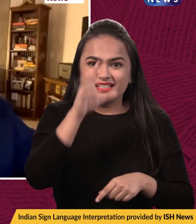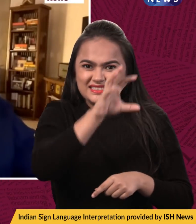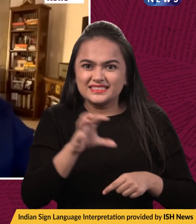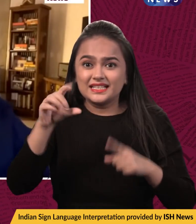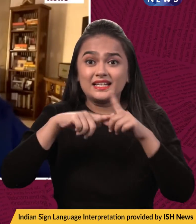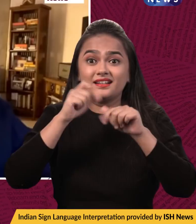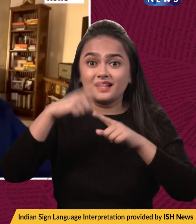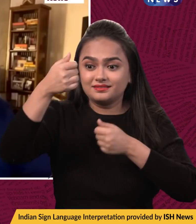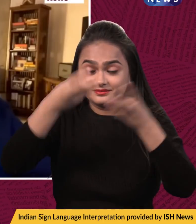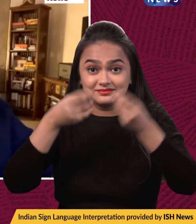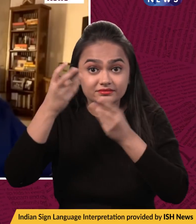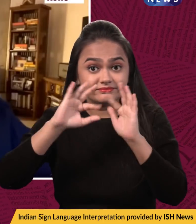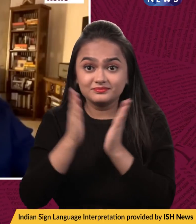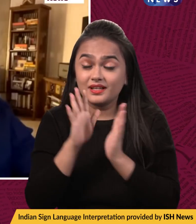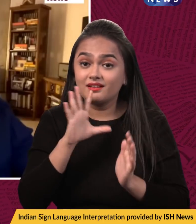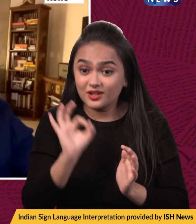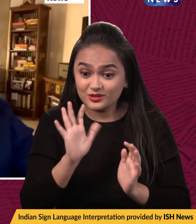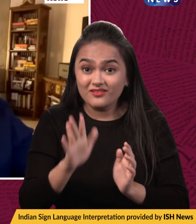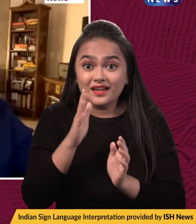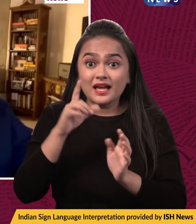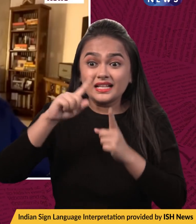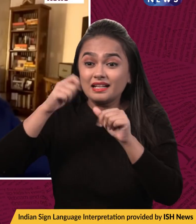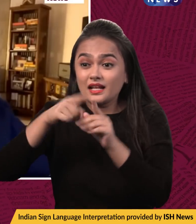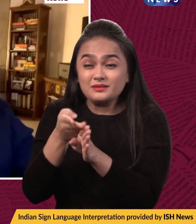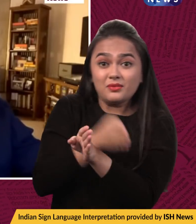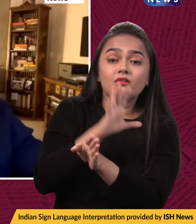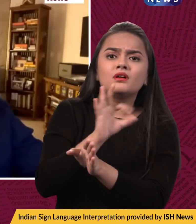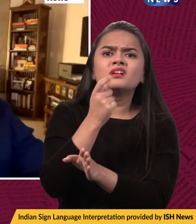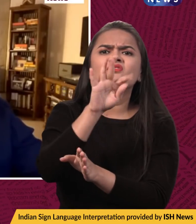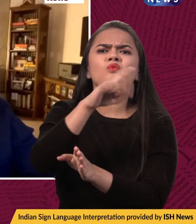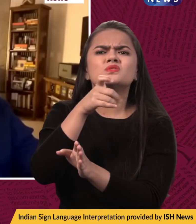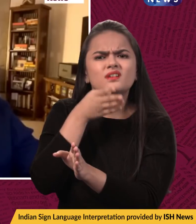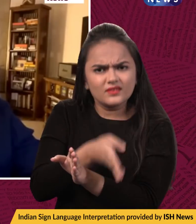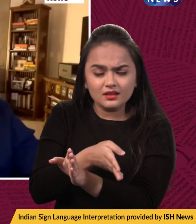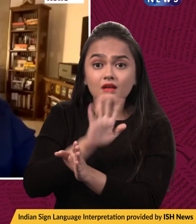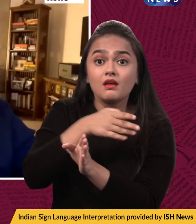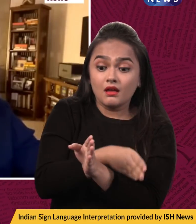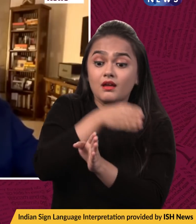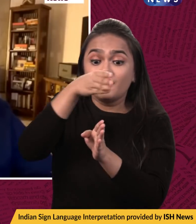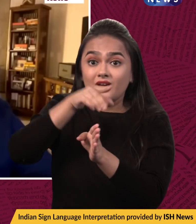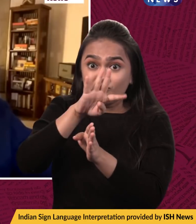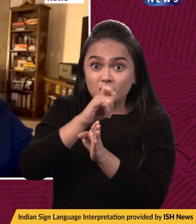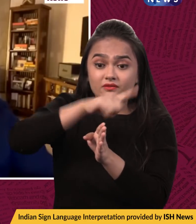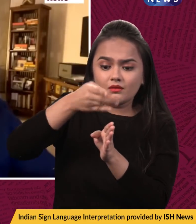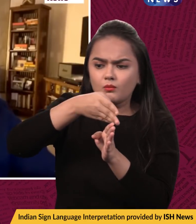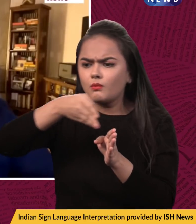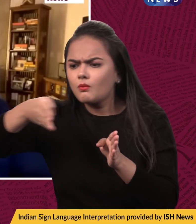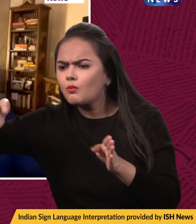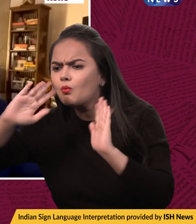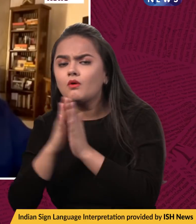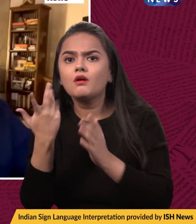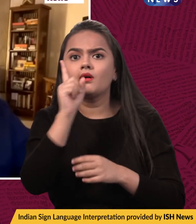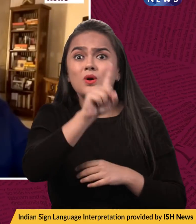calculating taxes, so the actual price of petrol before tax is about 47 rupees a litre. Everything after that, between 47 rupees